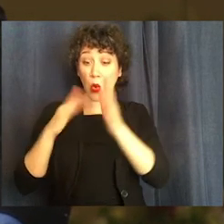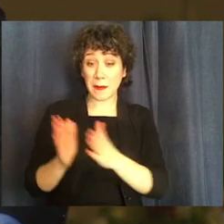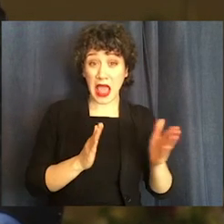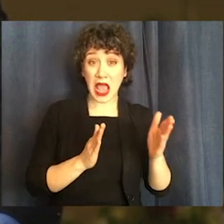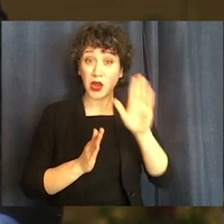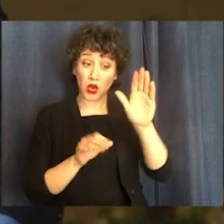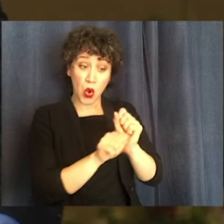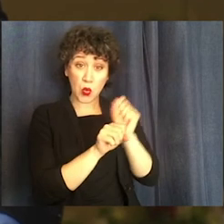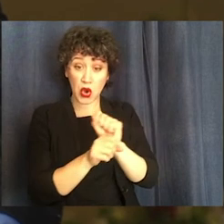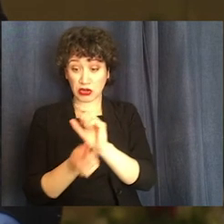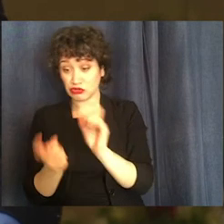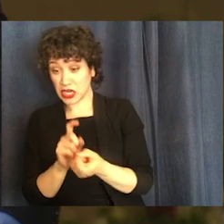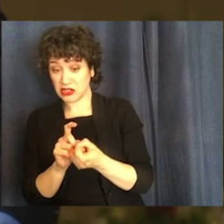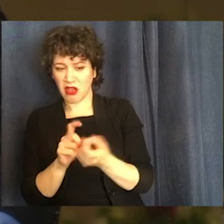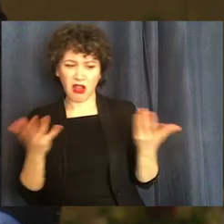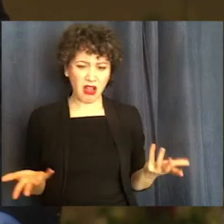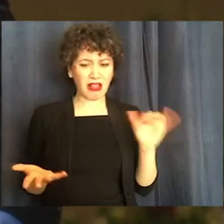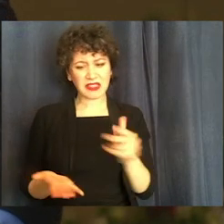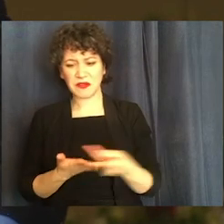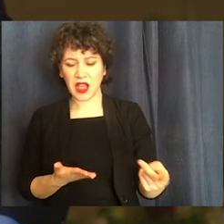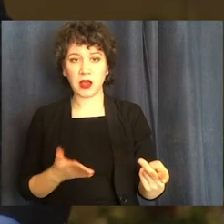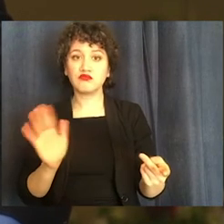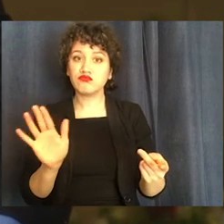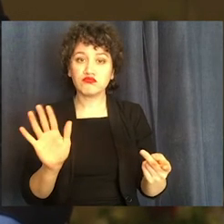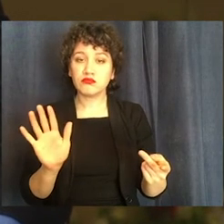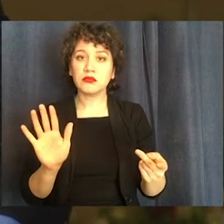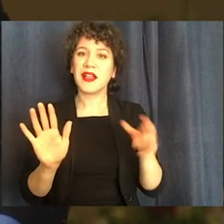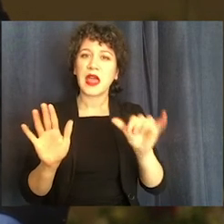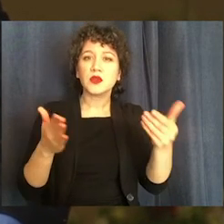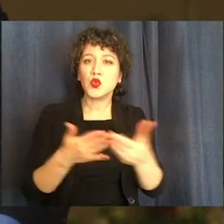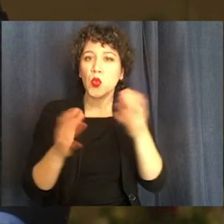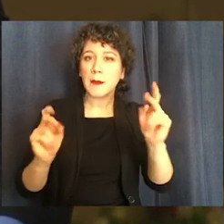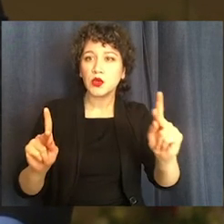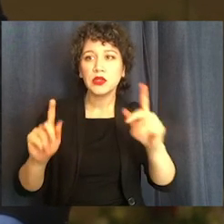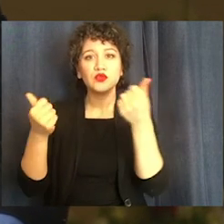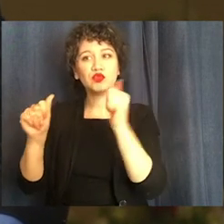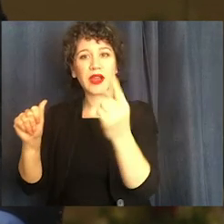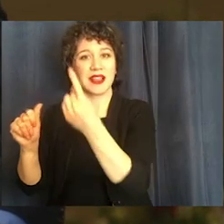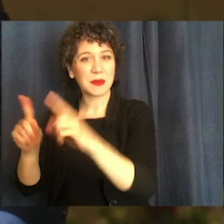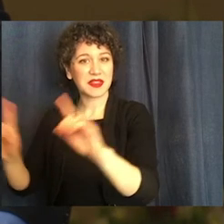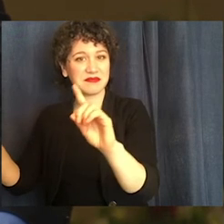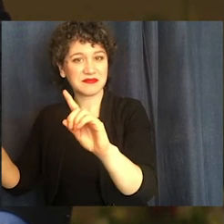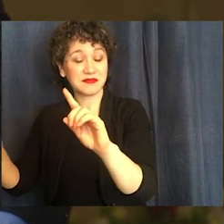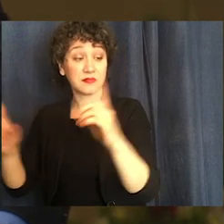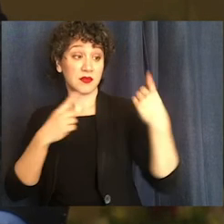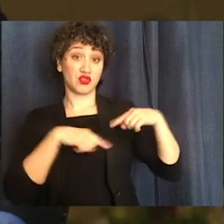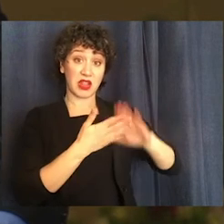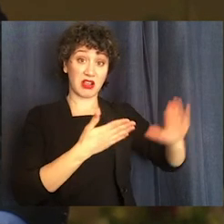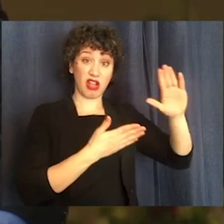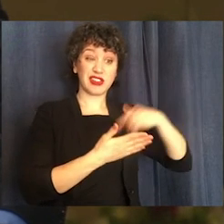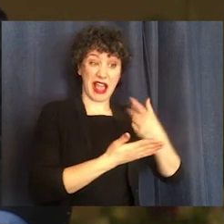I failed to become the first doctor in the family. It just wasn't for me. Instead, I wanted to become a different kind of servant